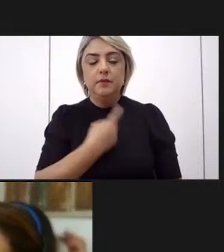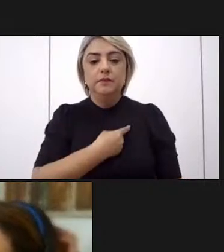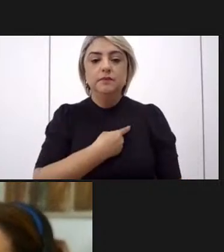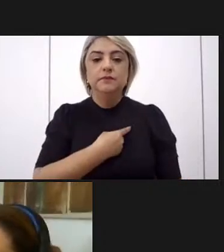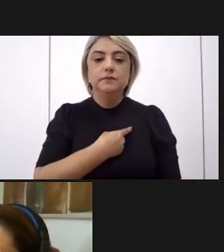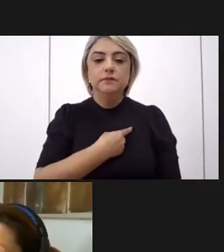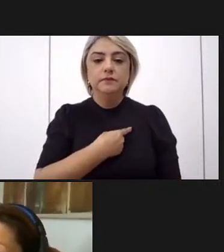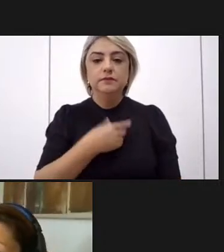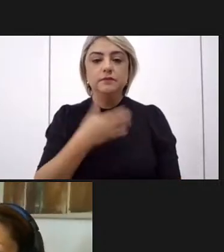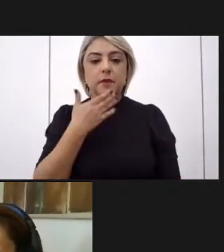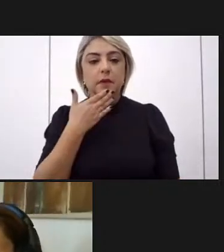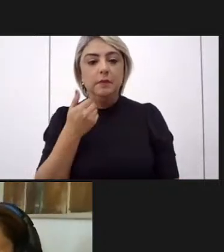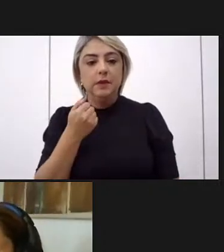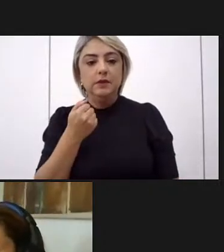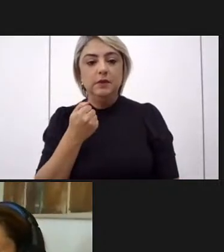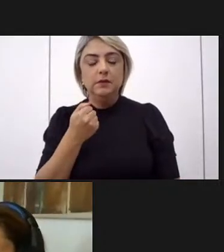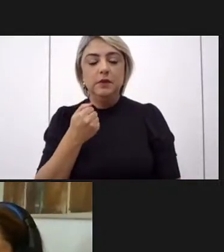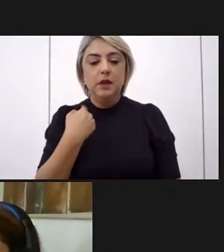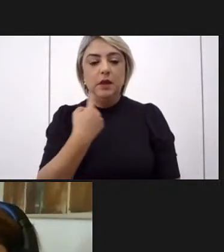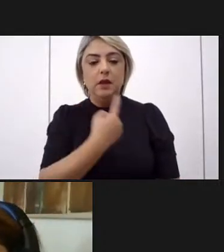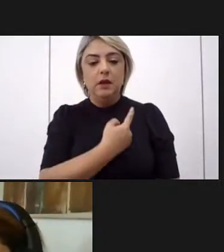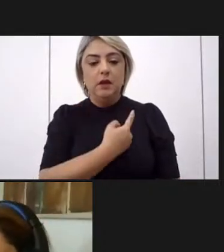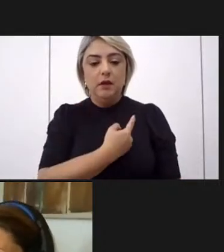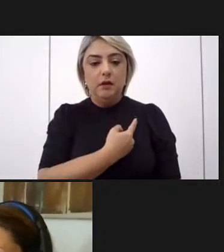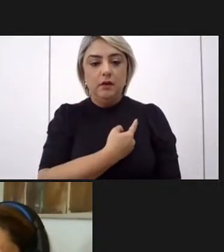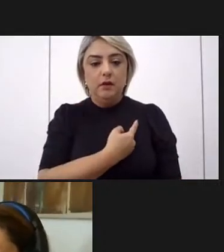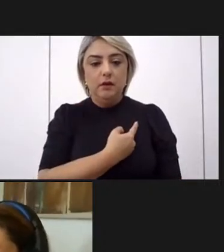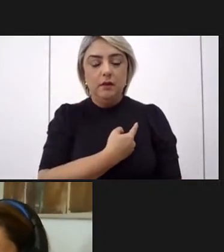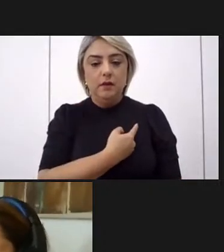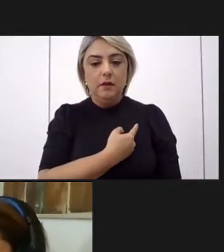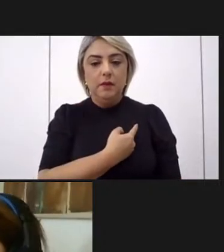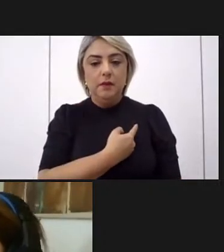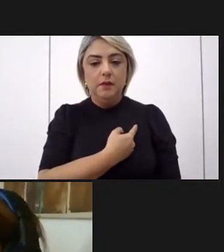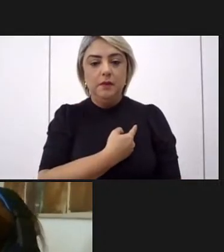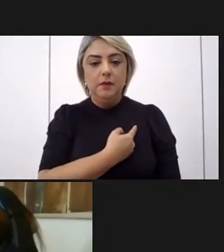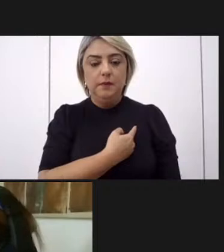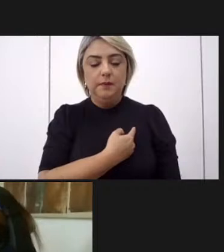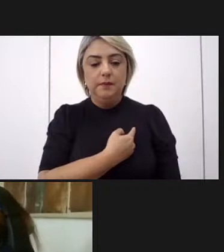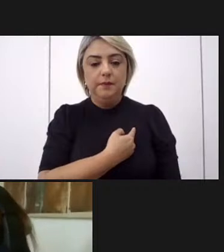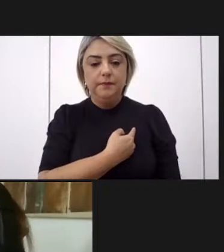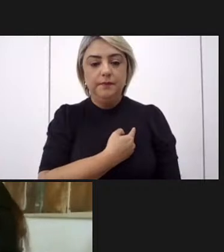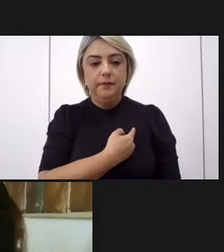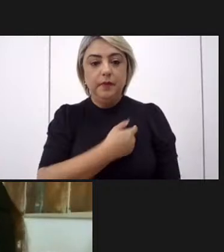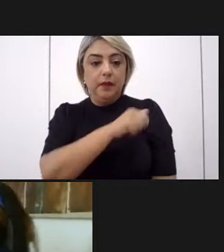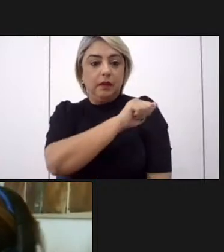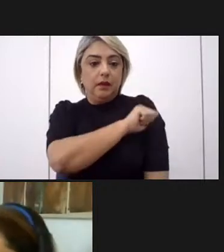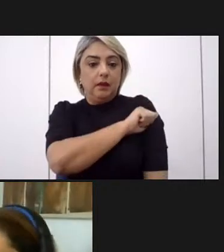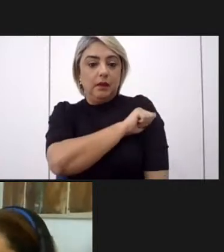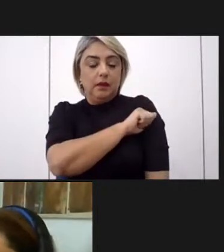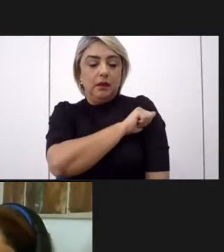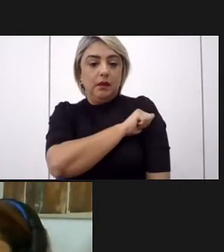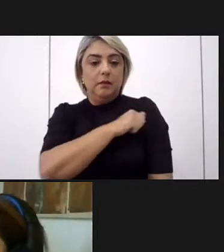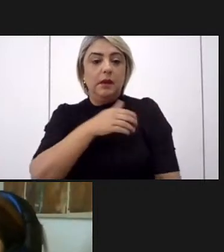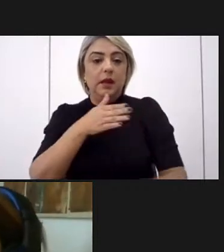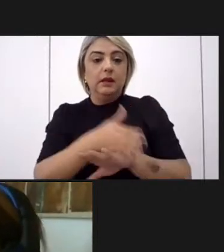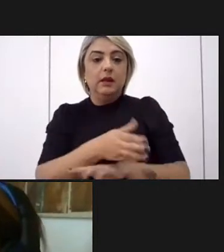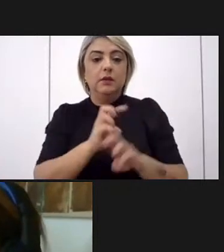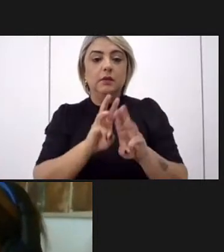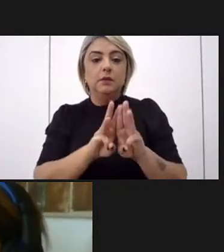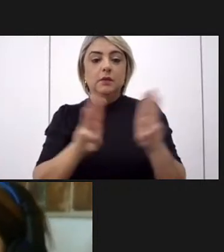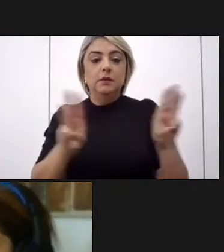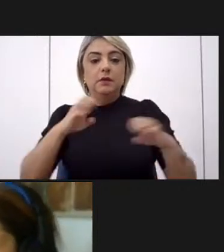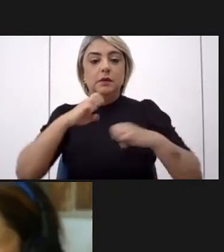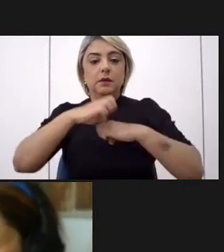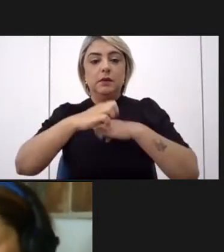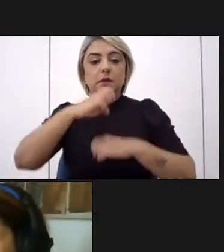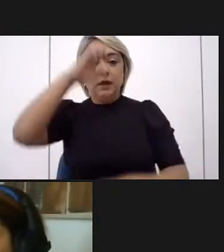you to go to the ENAP portal so that you can download